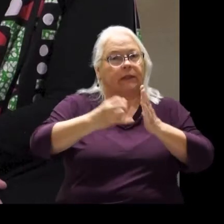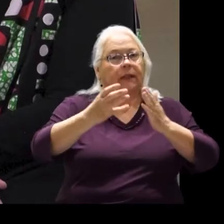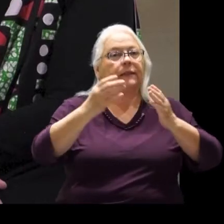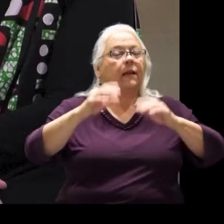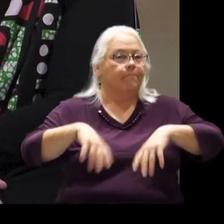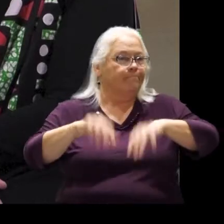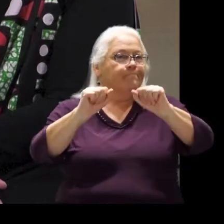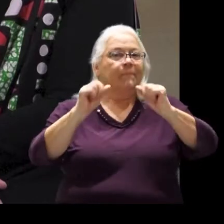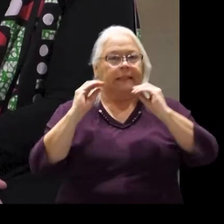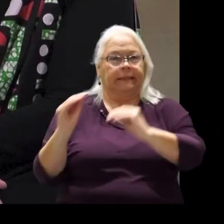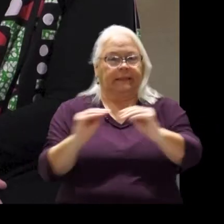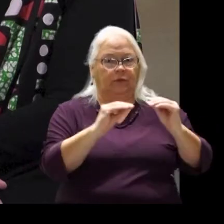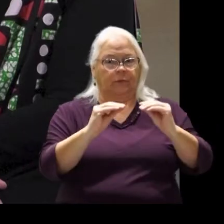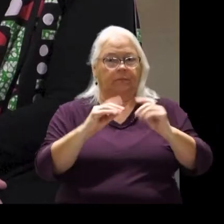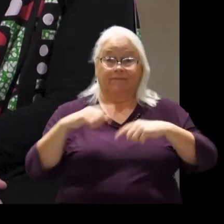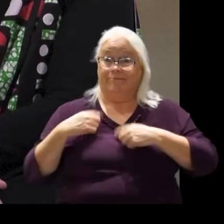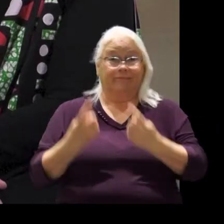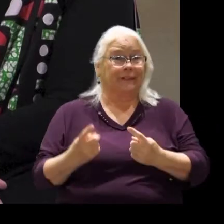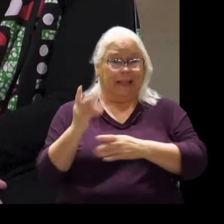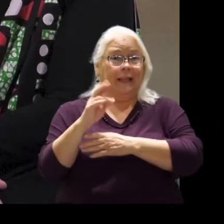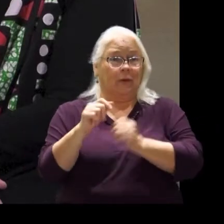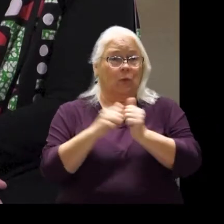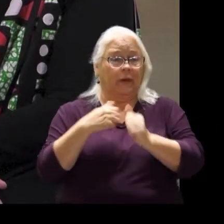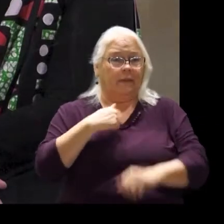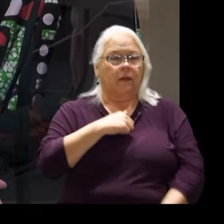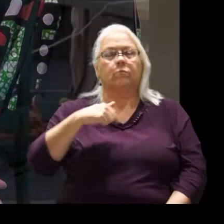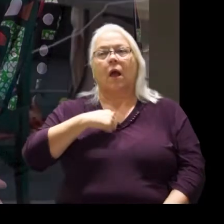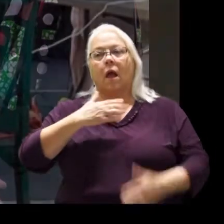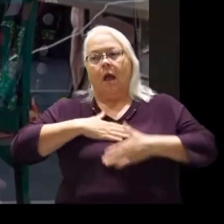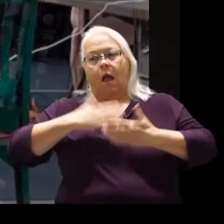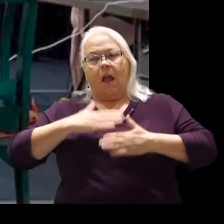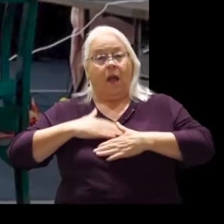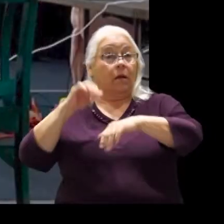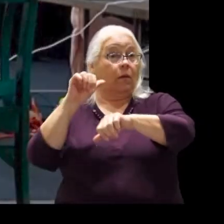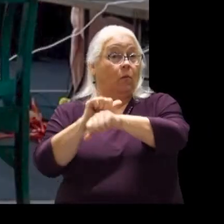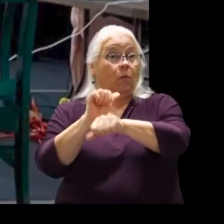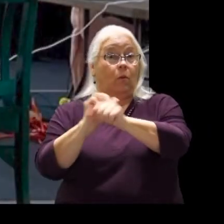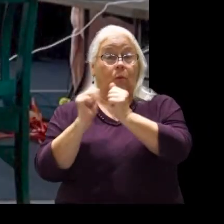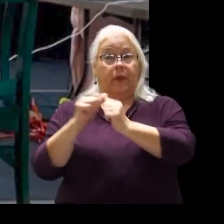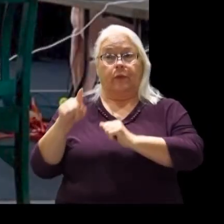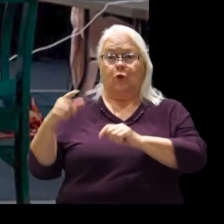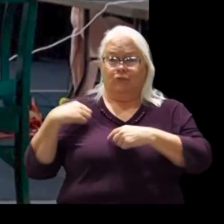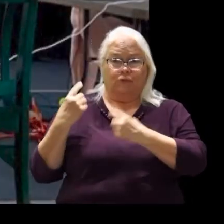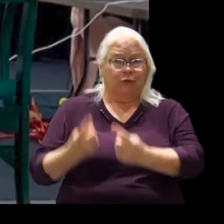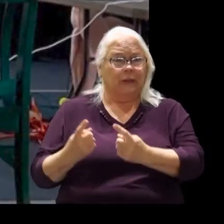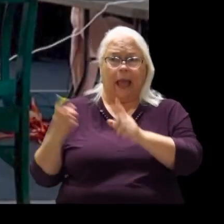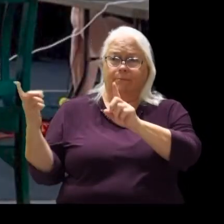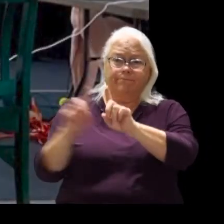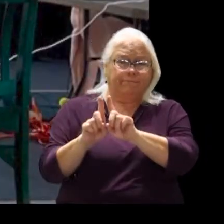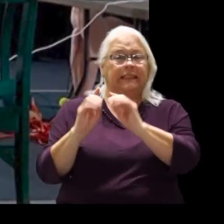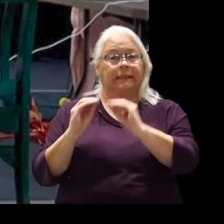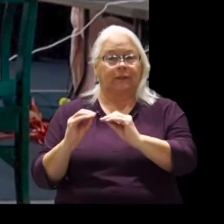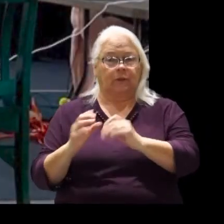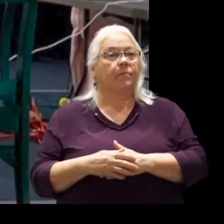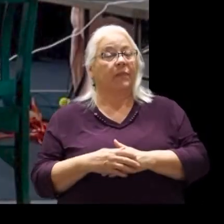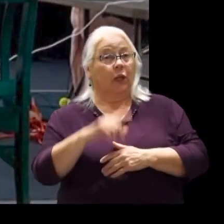year. Karen has been with us ever since, and I've had the great pleasure of working alongside her to deliver our MixAbilities training since that